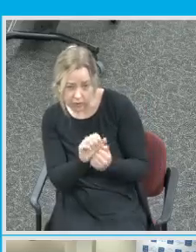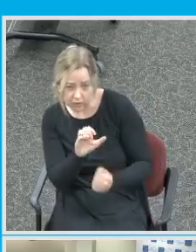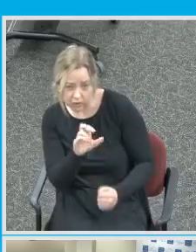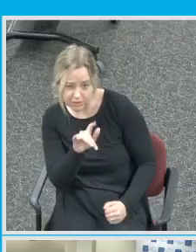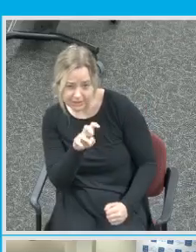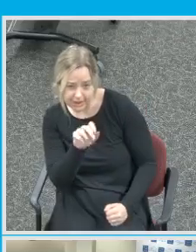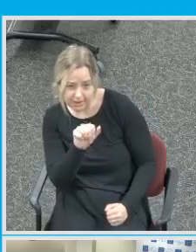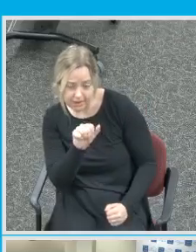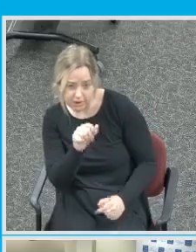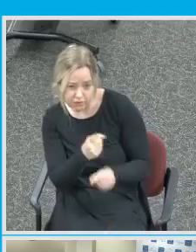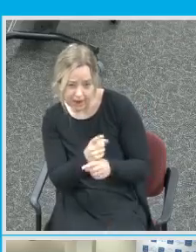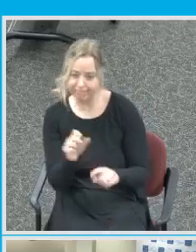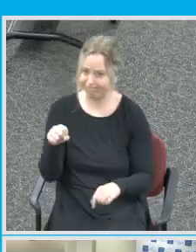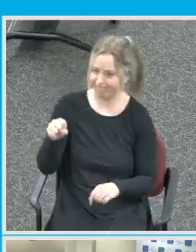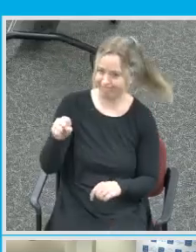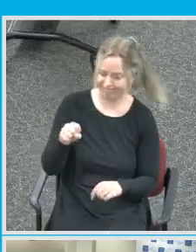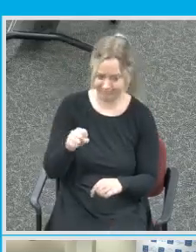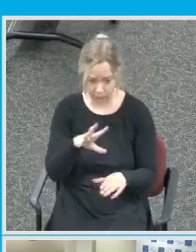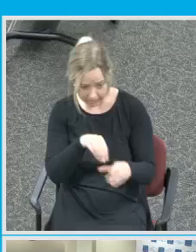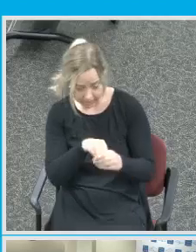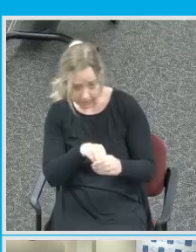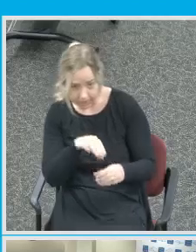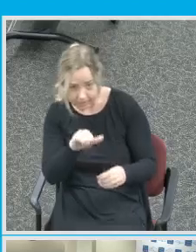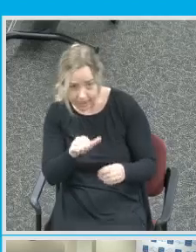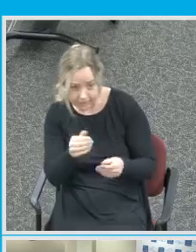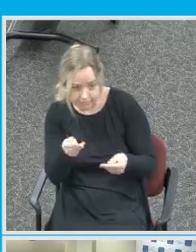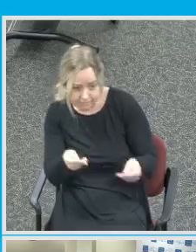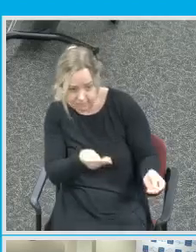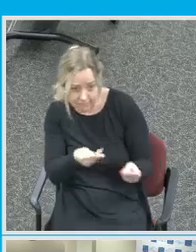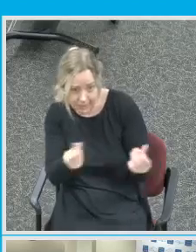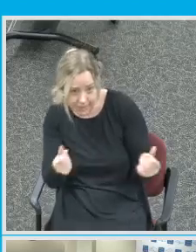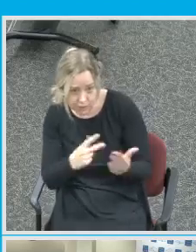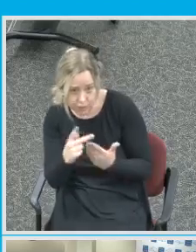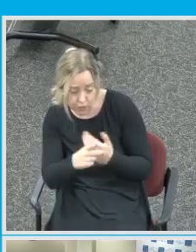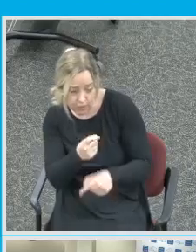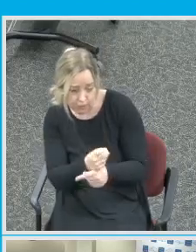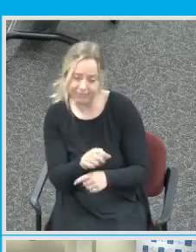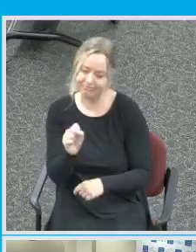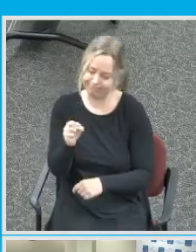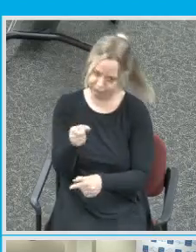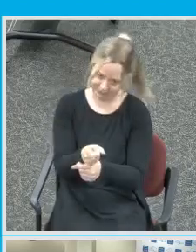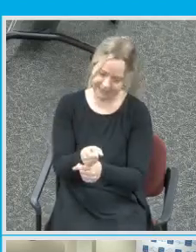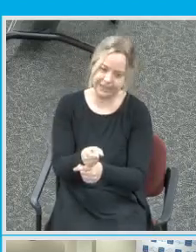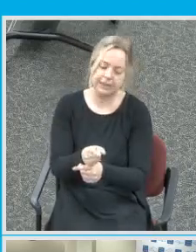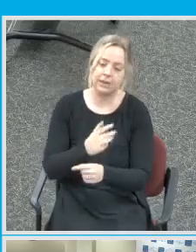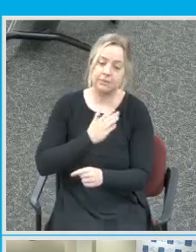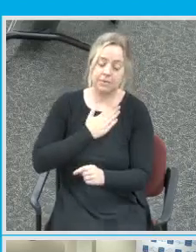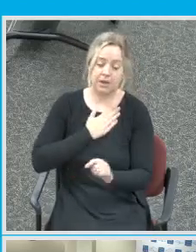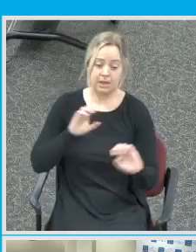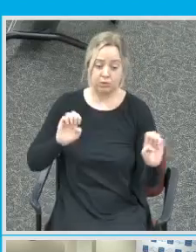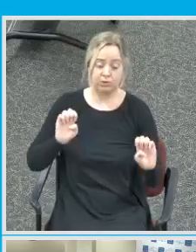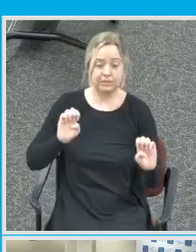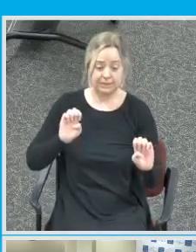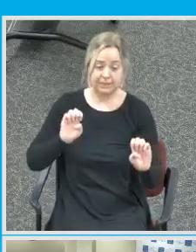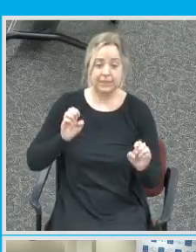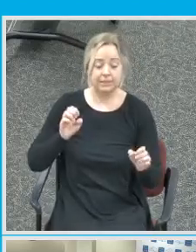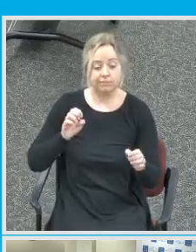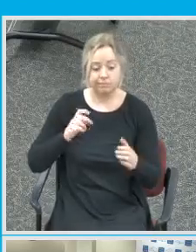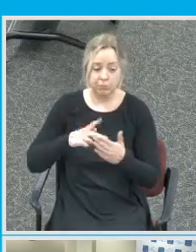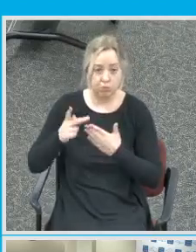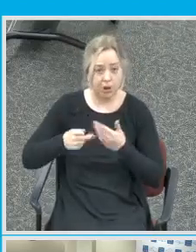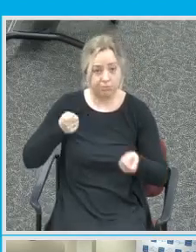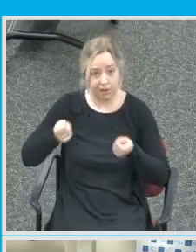That's correct. Yep. In the mitigation program that we have in Colorado Springs. That's absolutely correct. And my emergency management journey actually